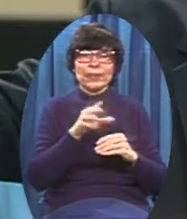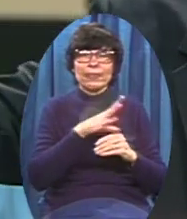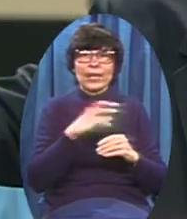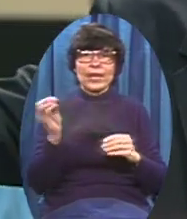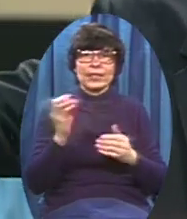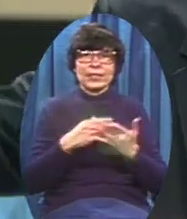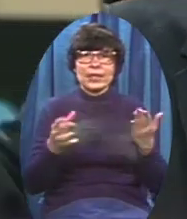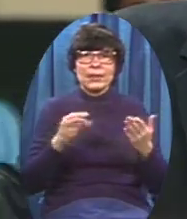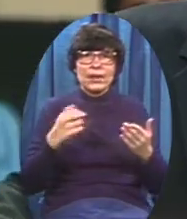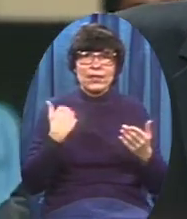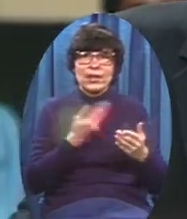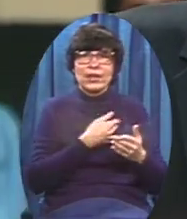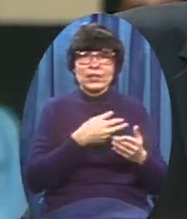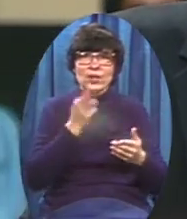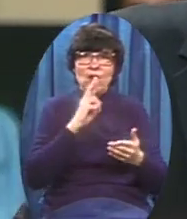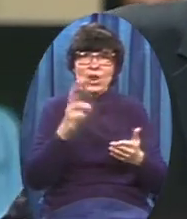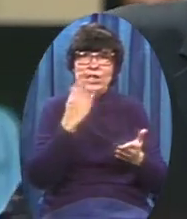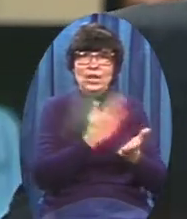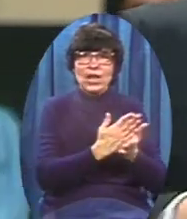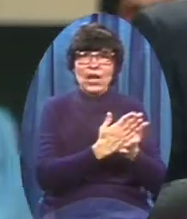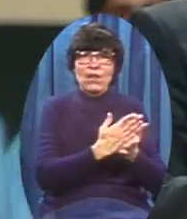from the blessings of God.